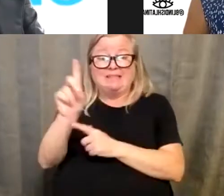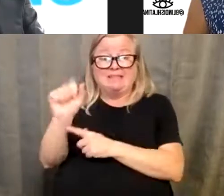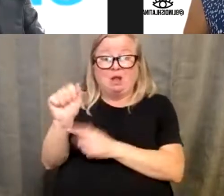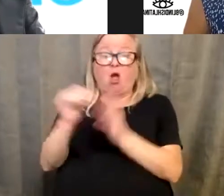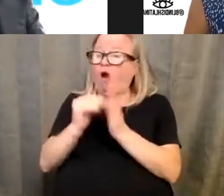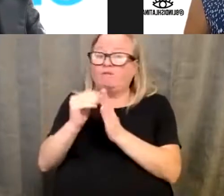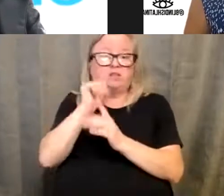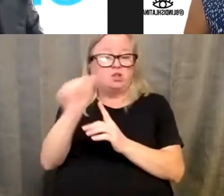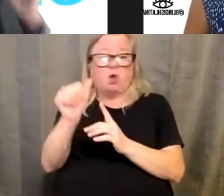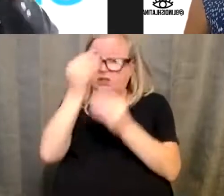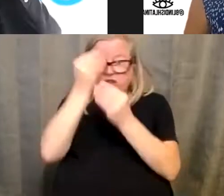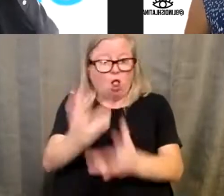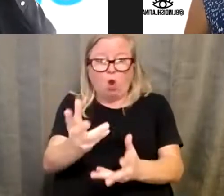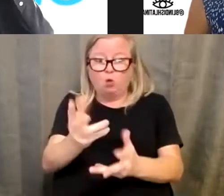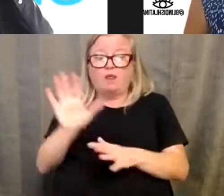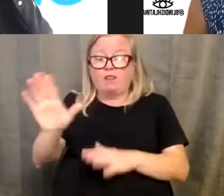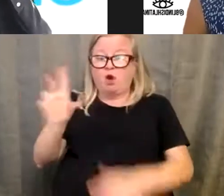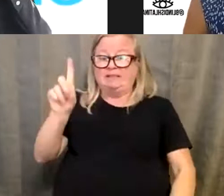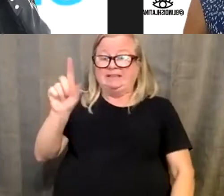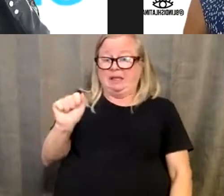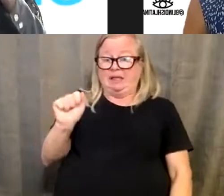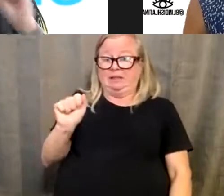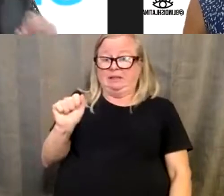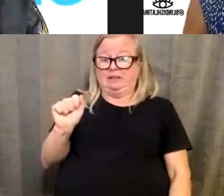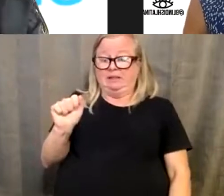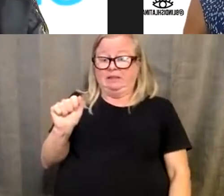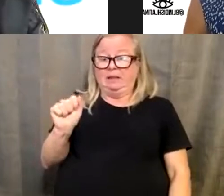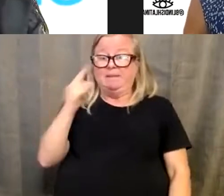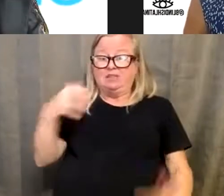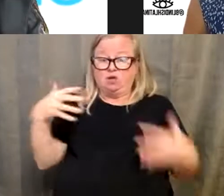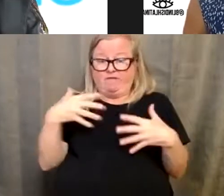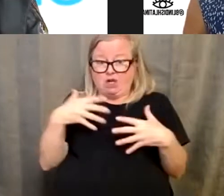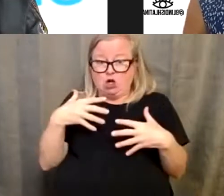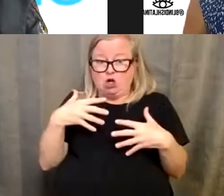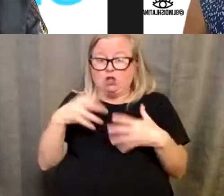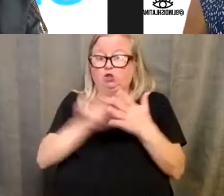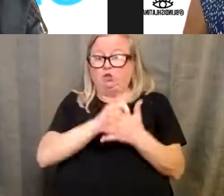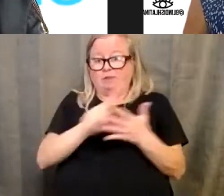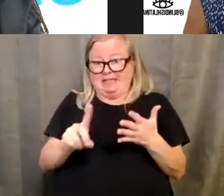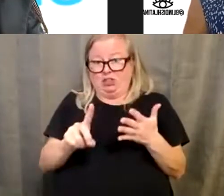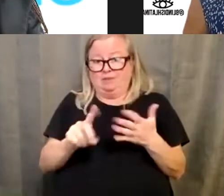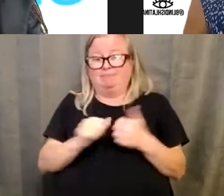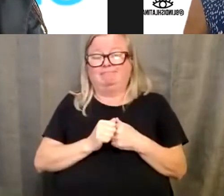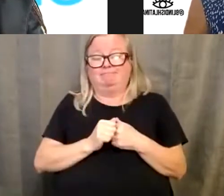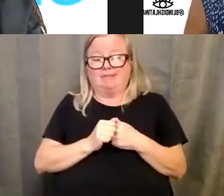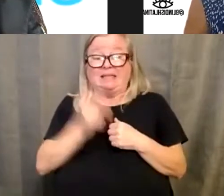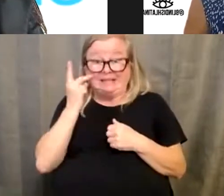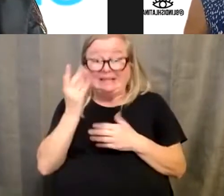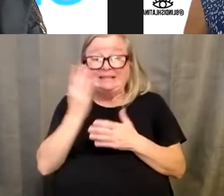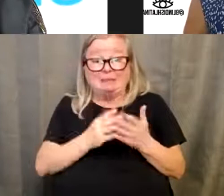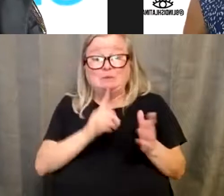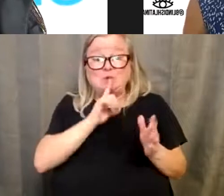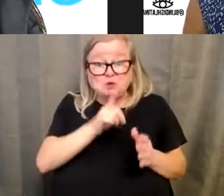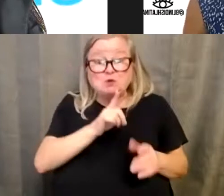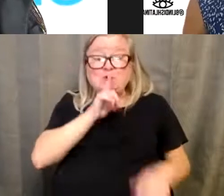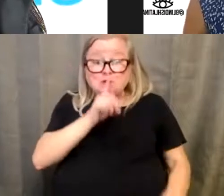do not disclose their disability due to fear of discrimination. Okay, I've seen some truths. I've